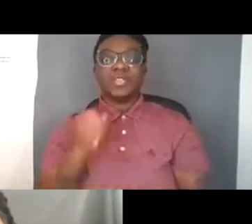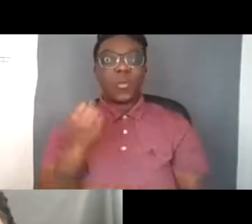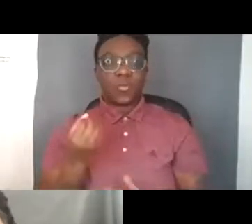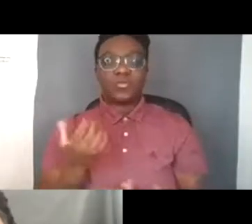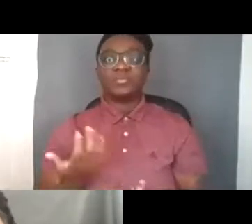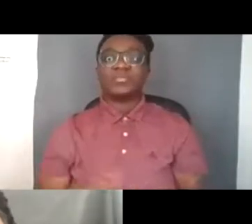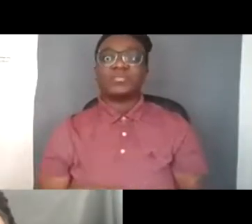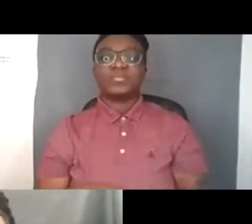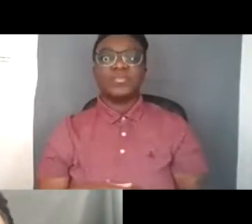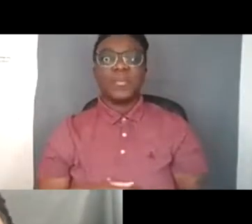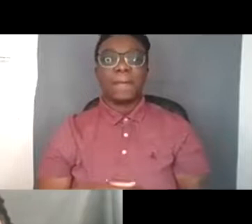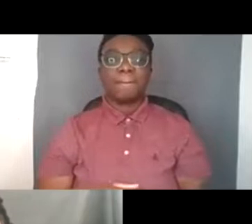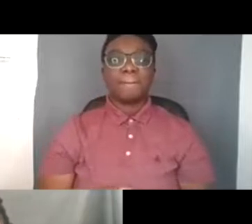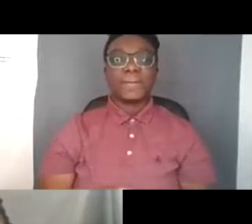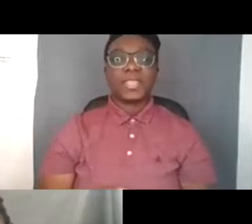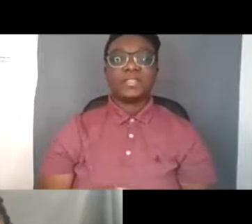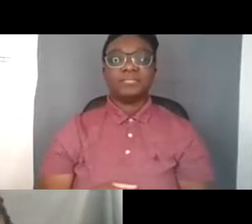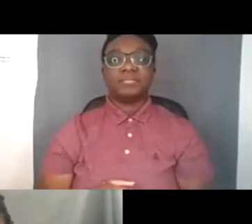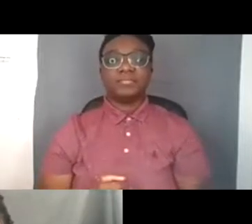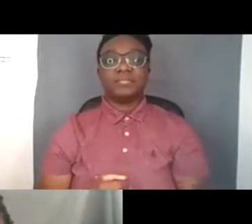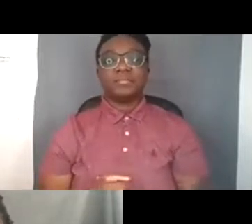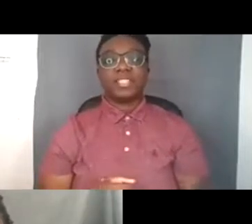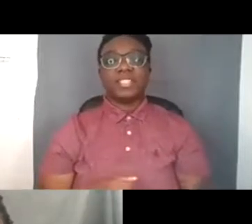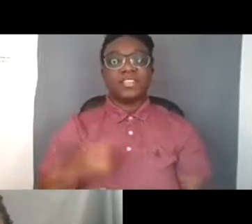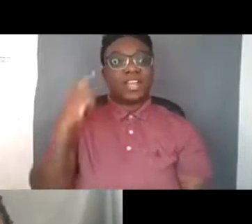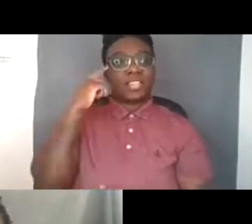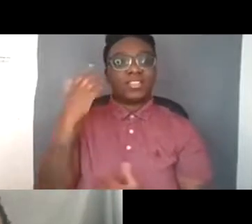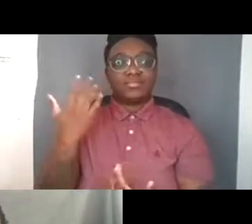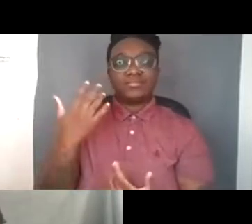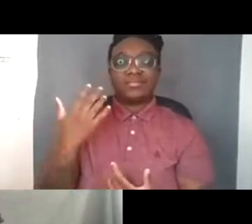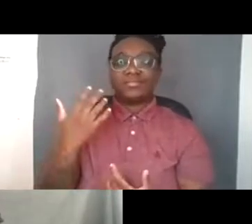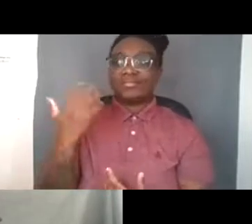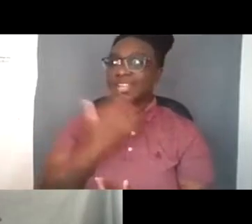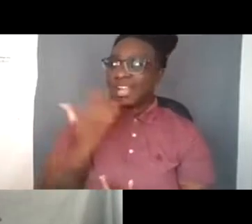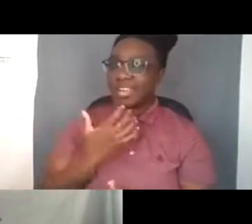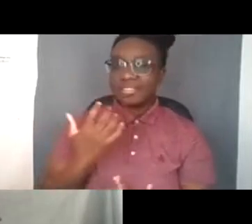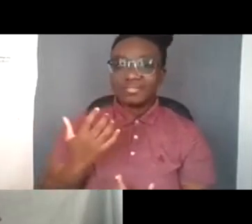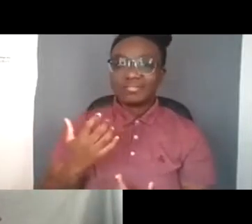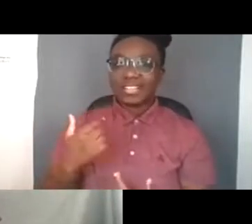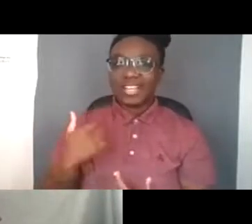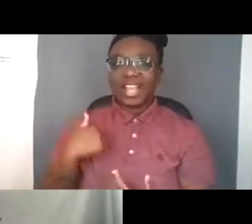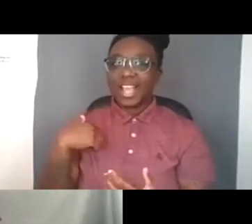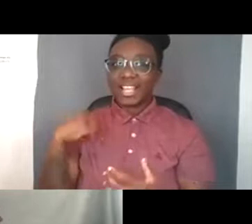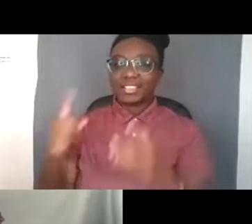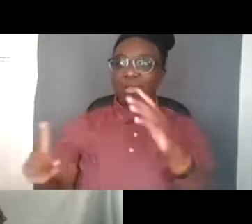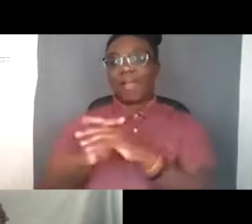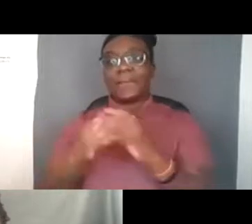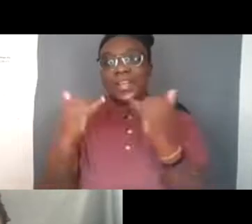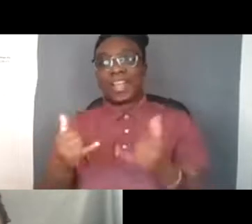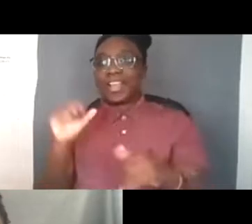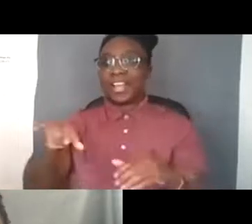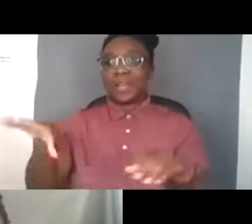I had to get along with him. I thought, God, you come all this way and be married to Tom Bosley? My God.